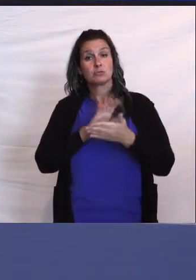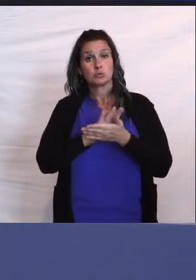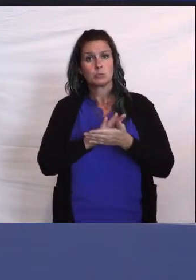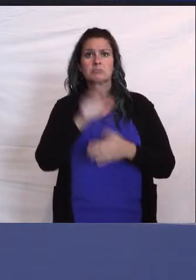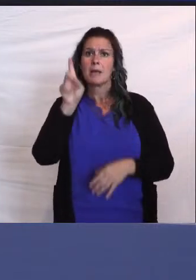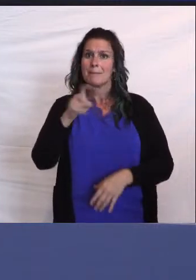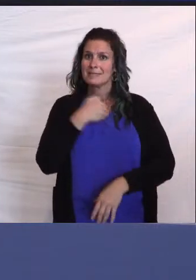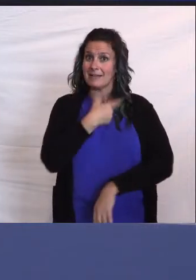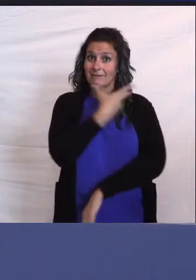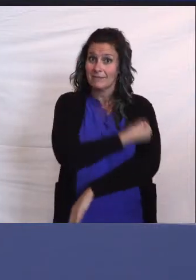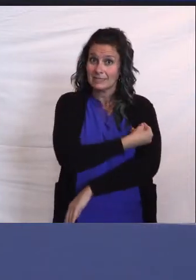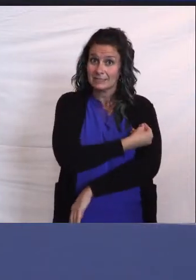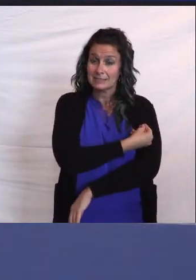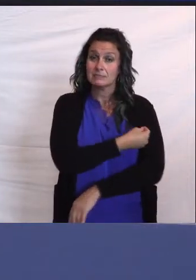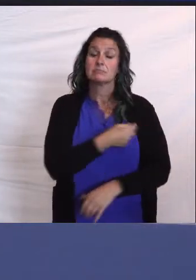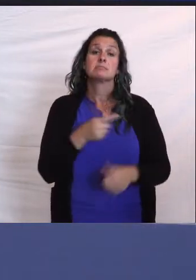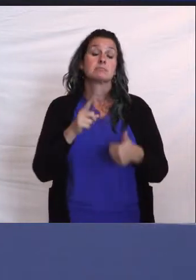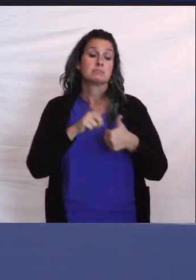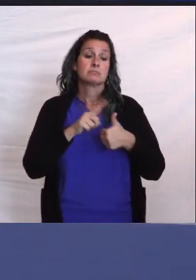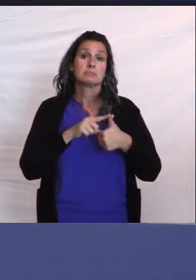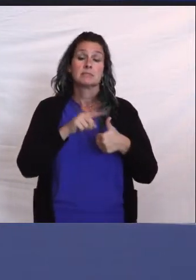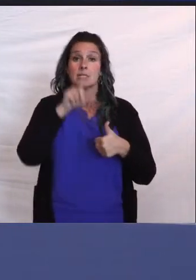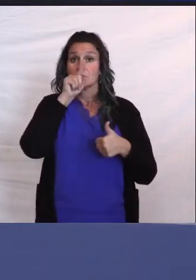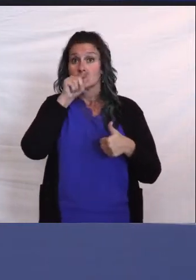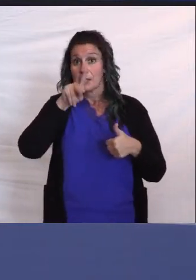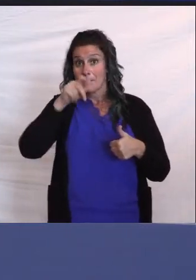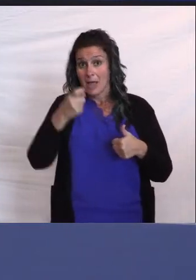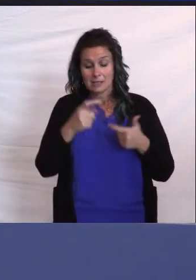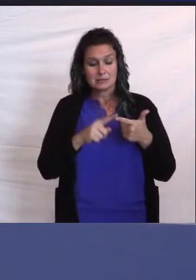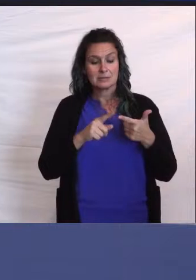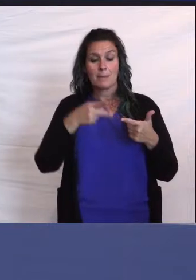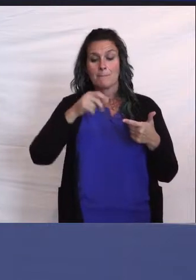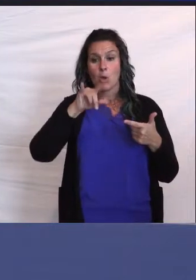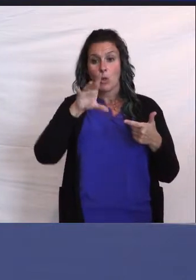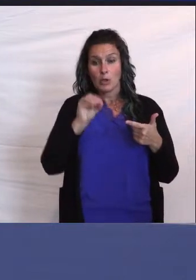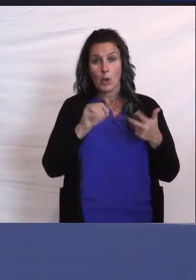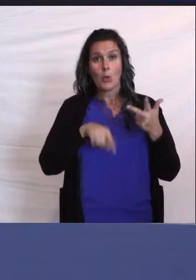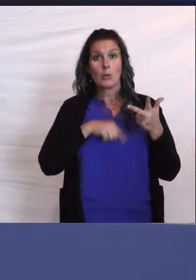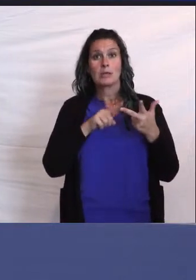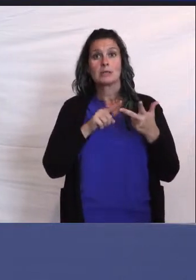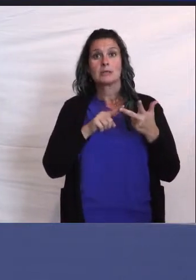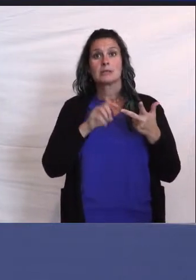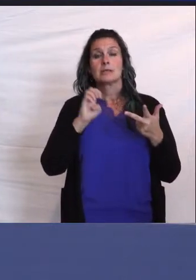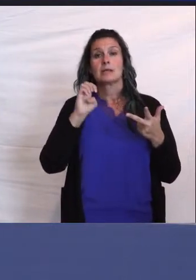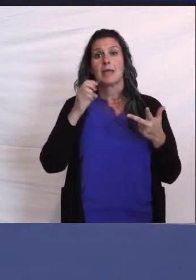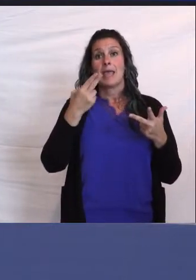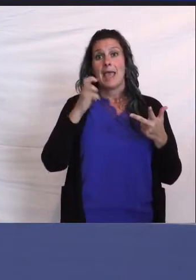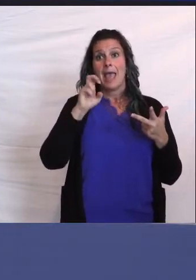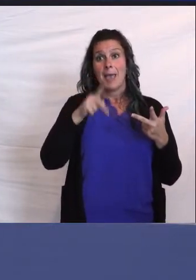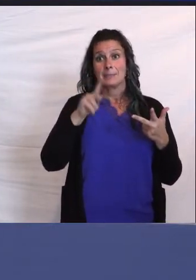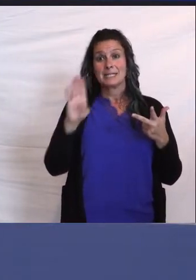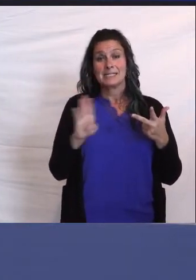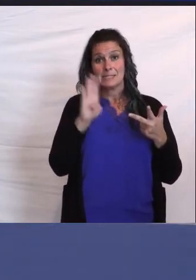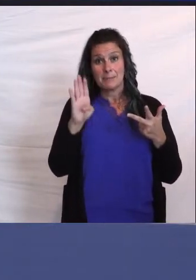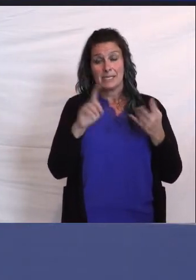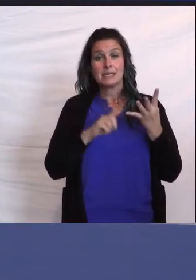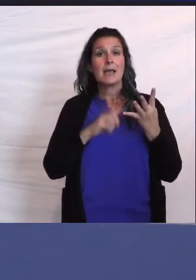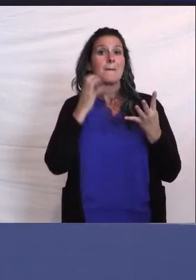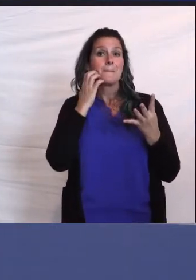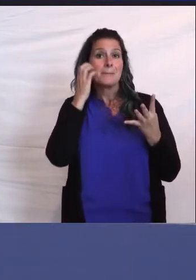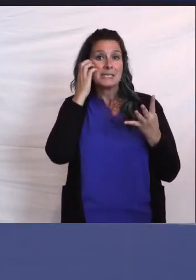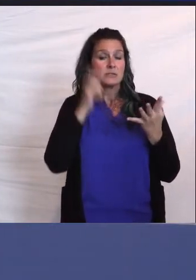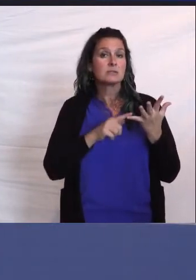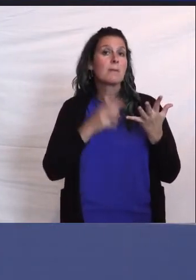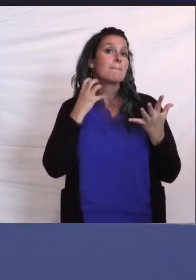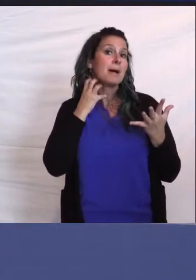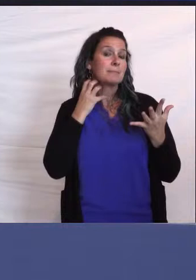to be vaccinated against chickenpox, polio, hepatitis B, measles,